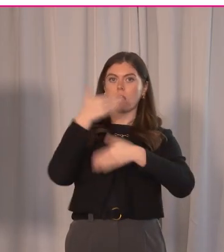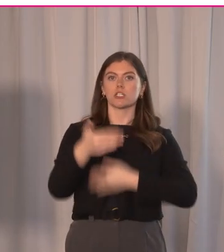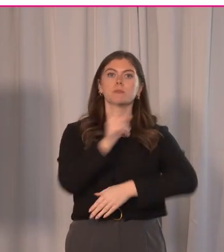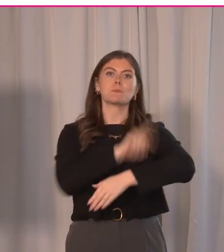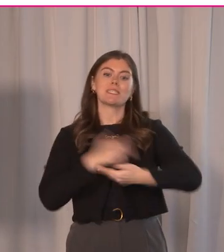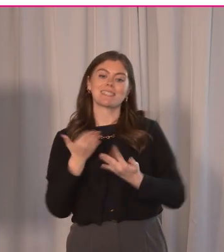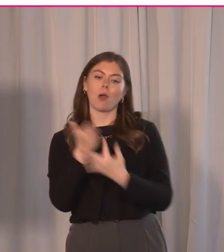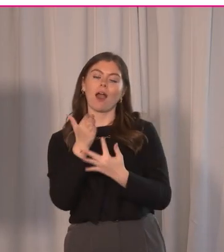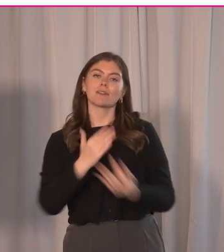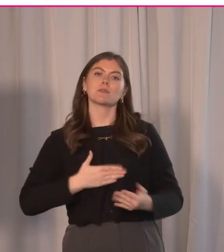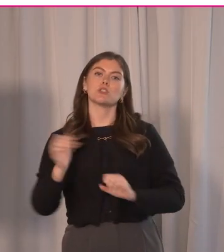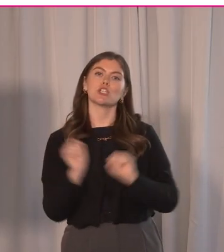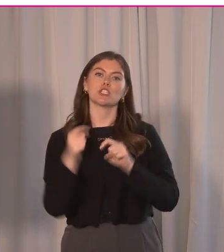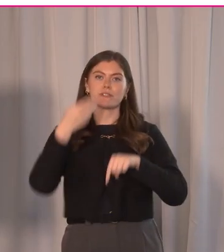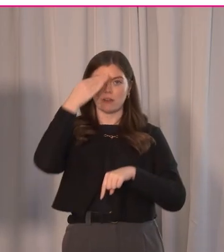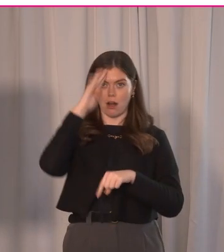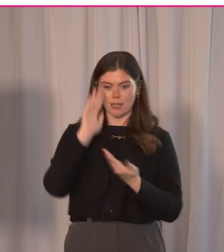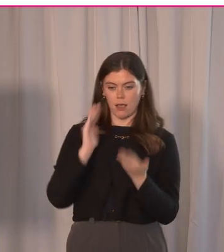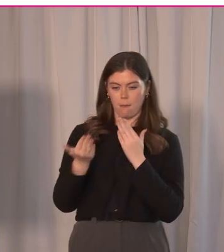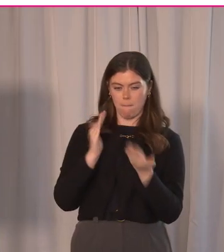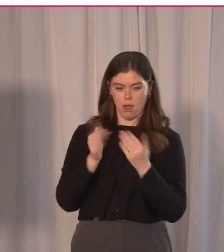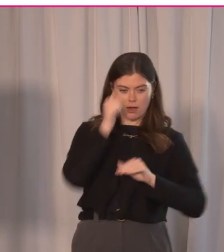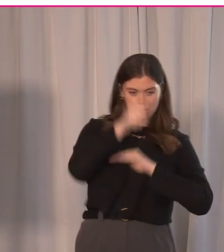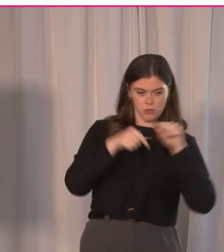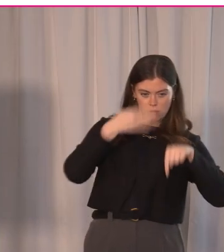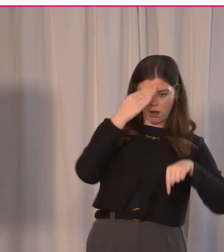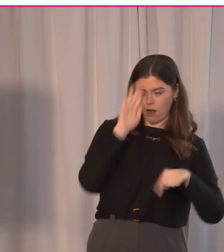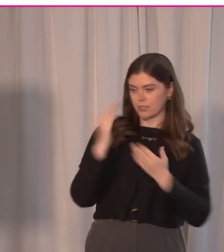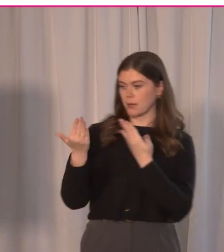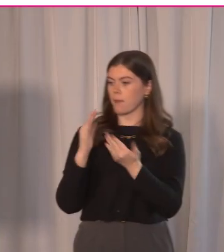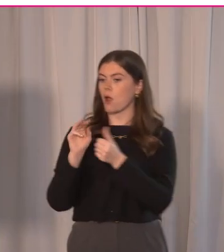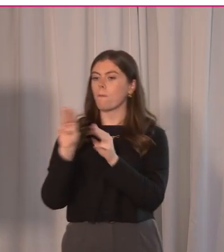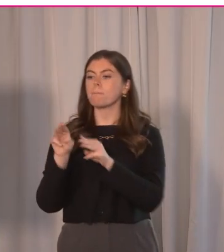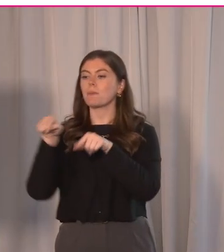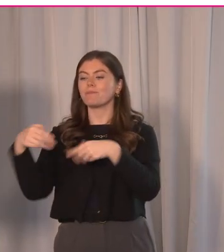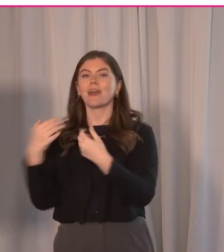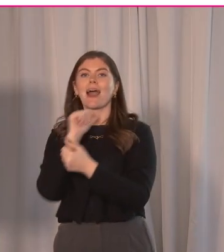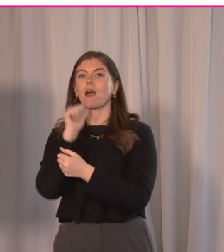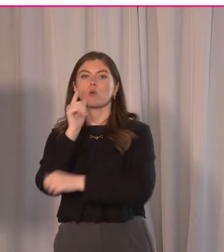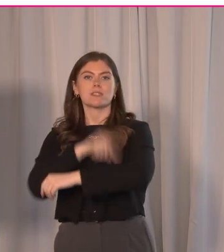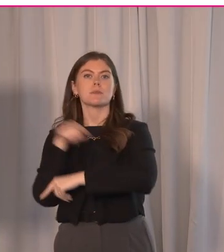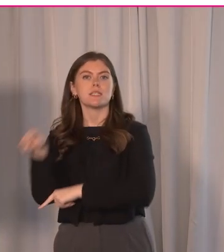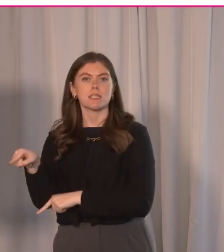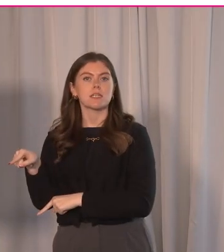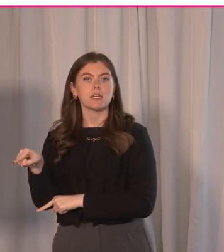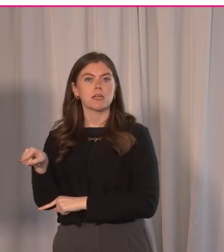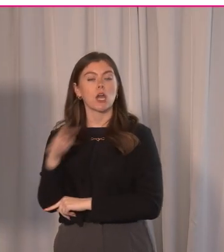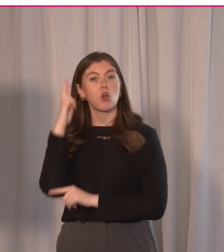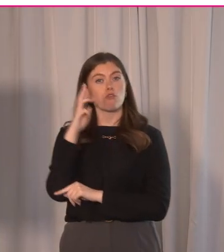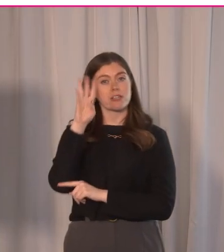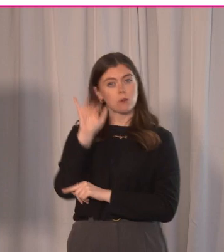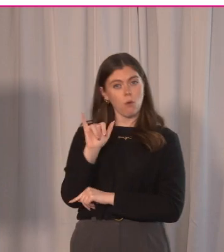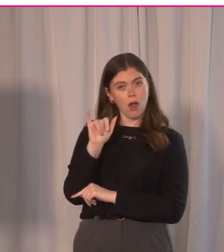accessing maternity services in Ireland and compare their experiences to those without a disability. And the purpose of this was to get policy